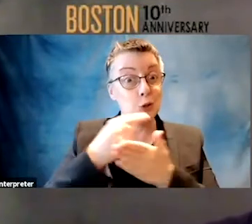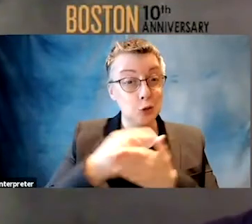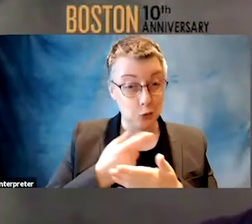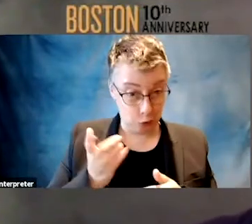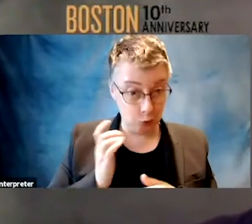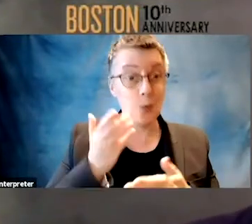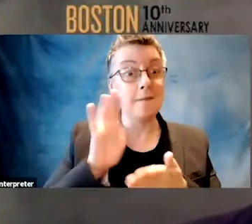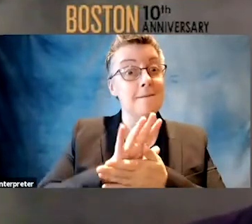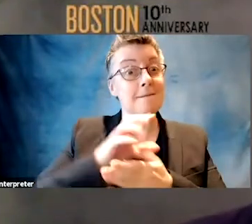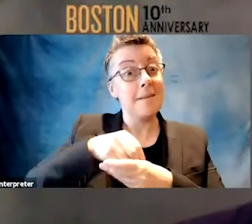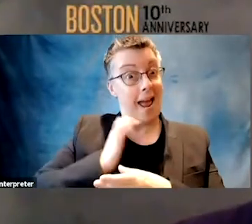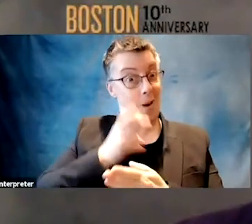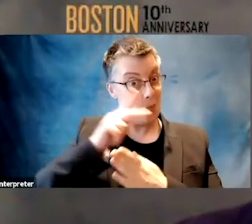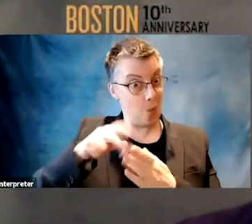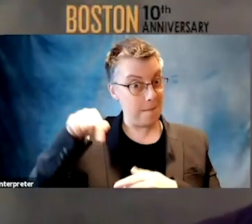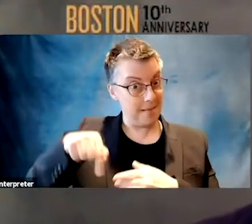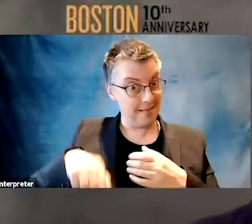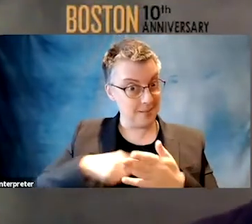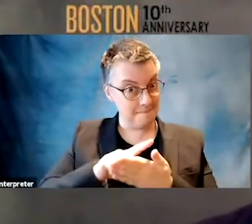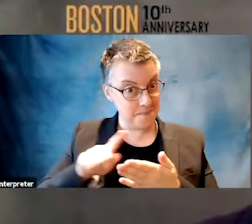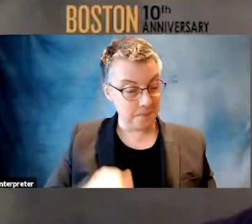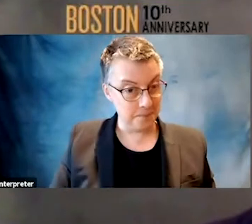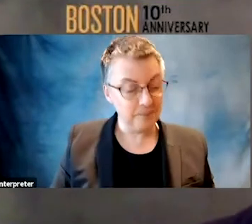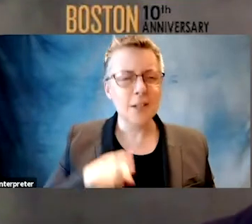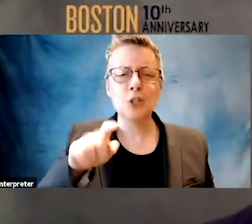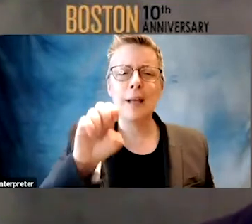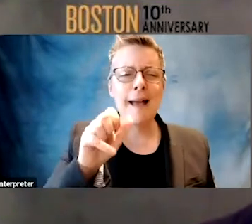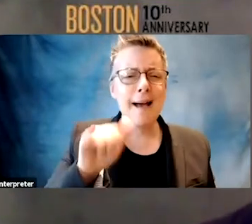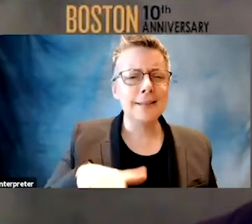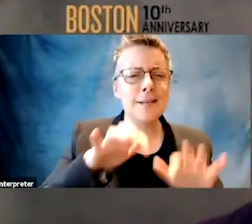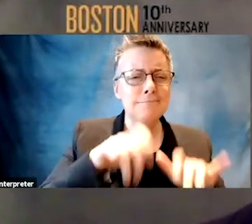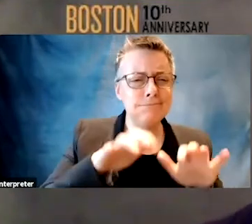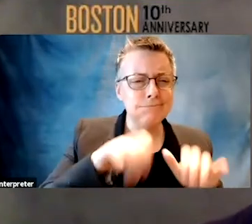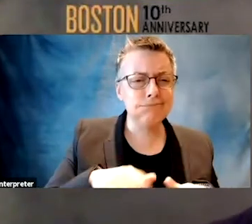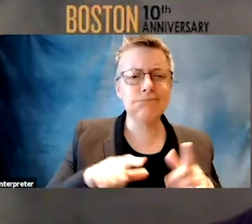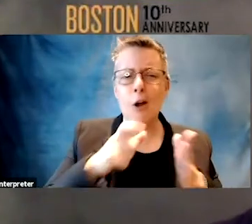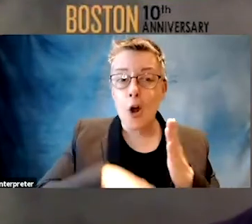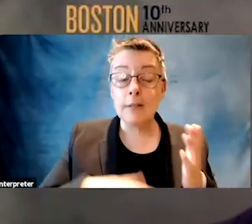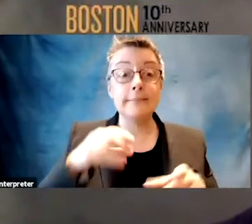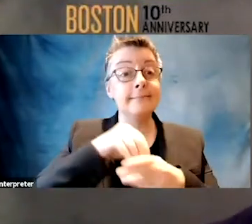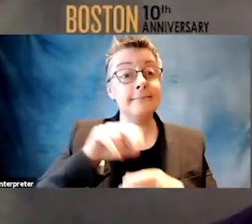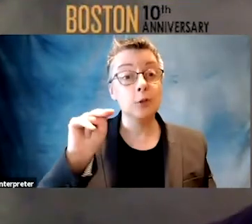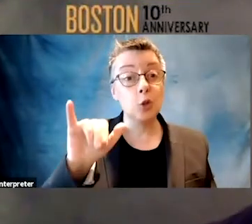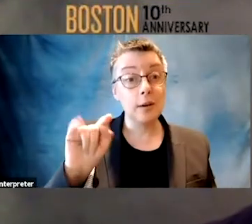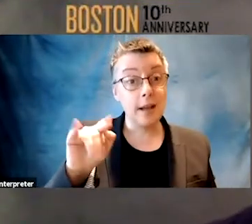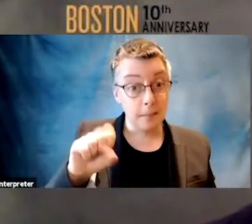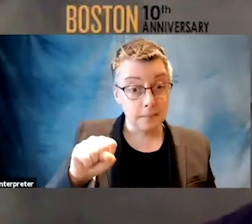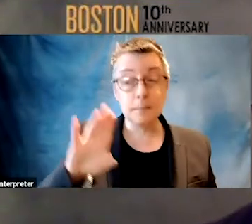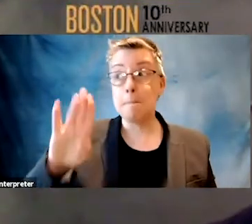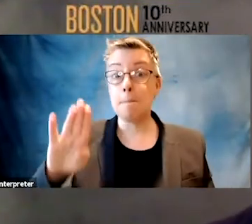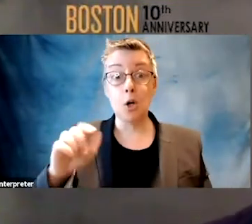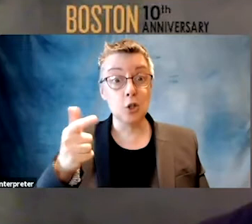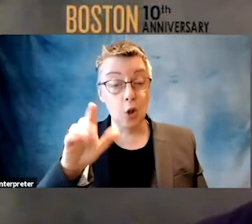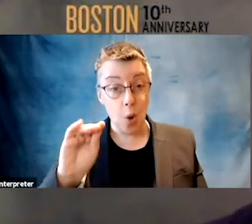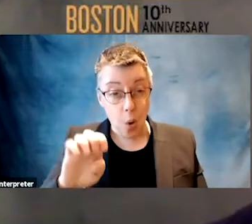RealAbilities program. Judy's essays and articles have appeared in the New York Times, Boston Globe, The Forward, Tablet